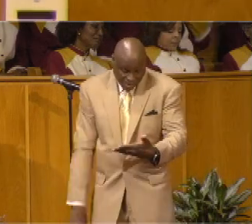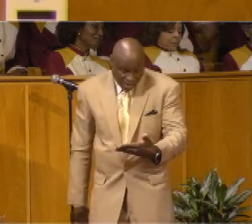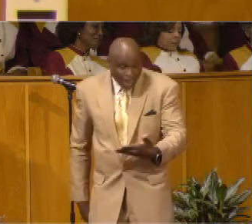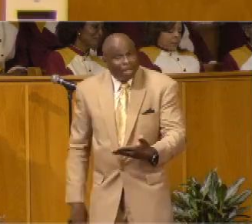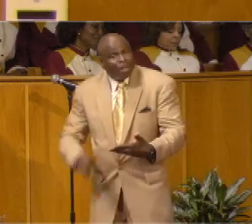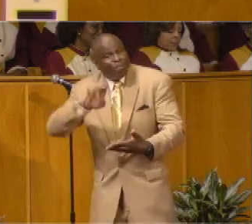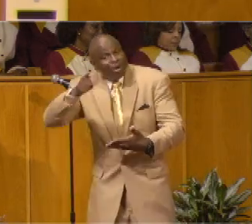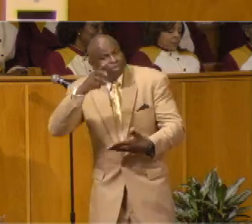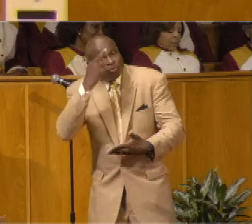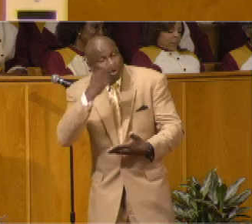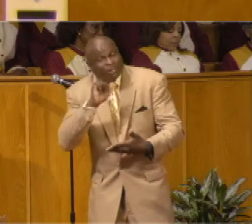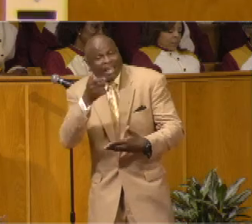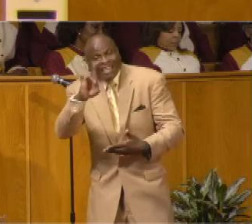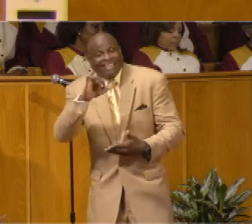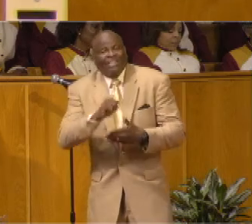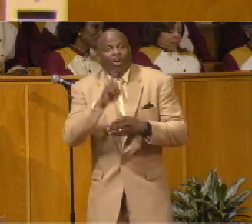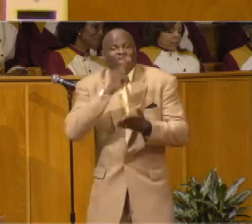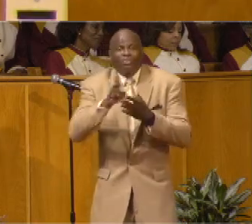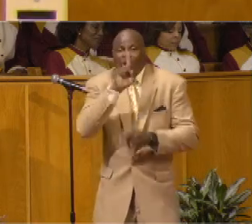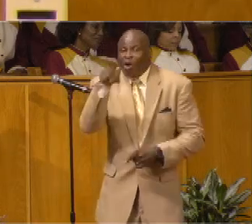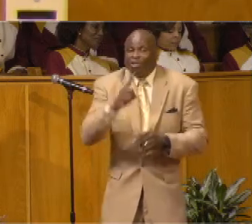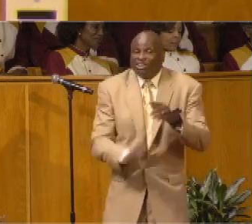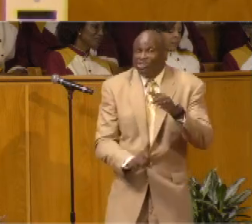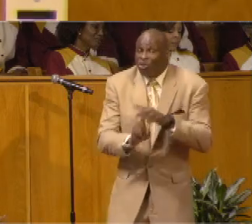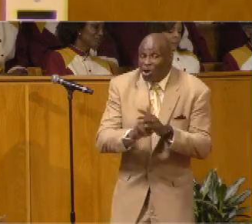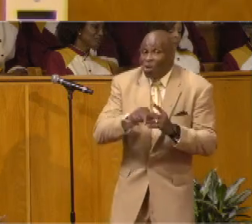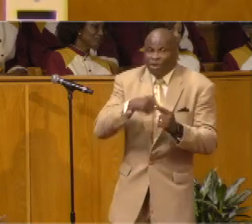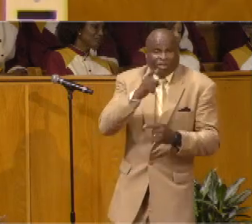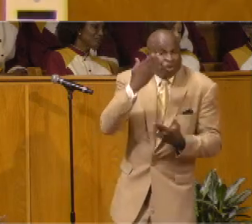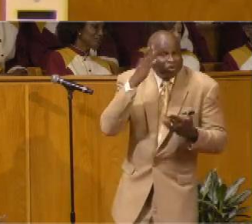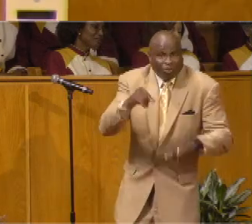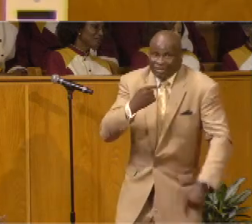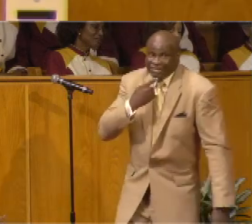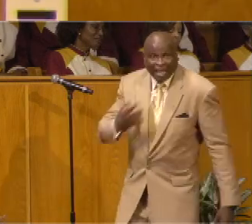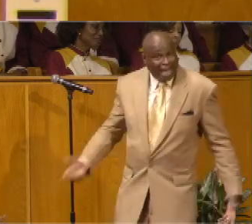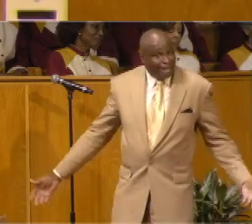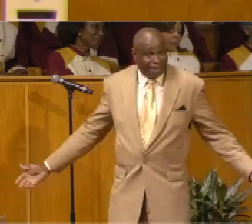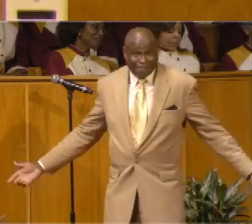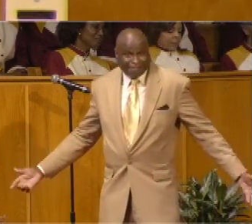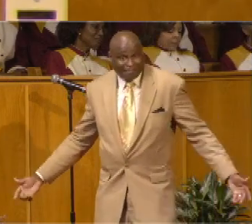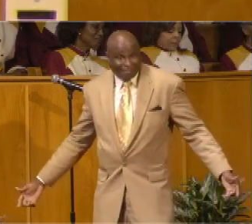Paul says in Romans 8:26, the Holy Spirit only intercedes when you don't know what to say.